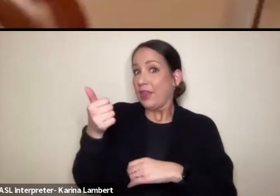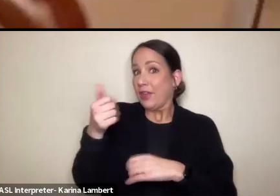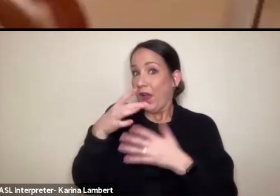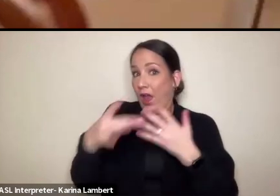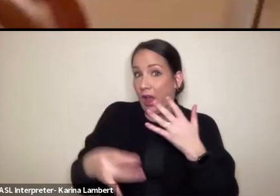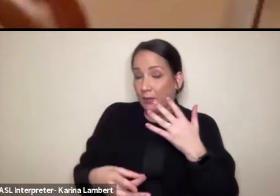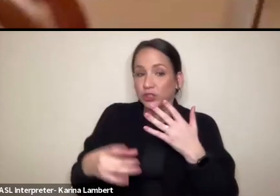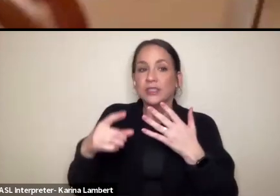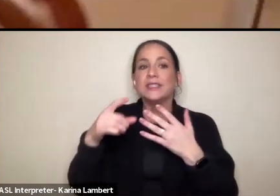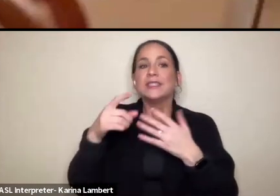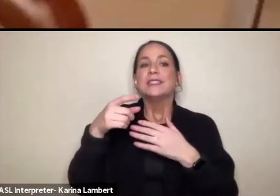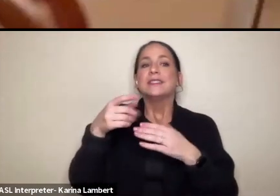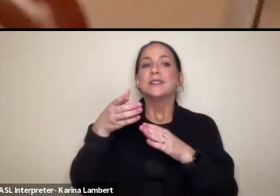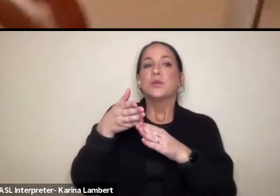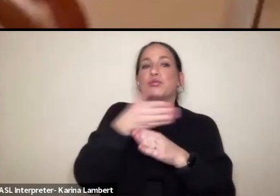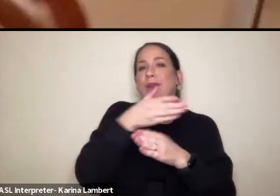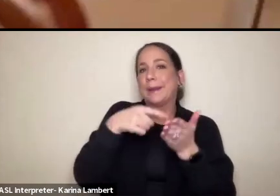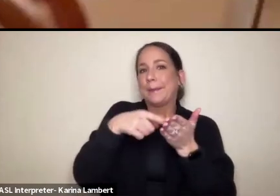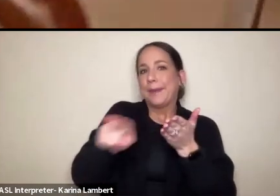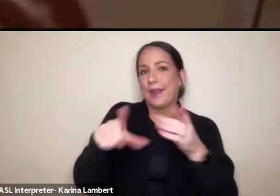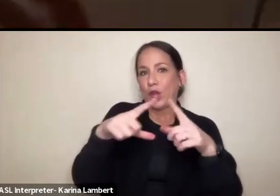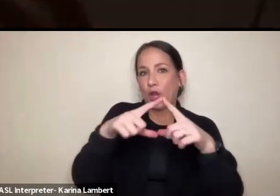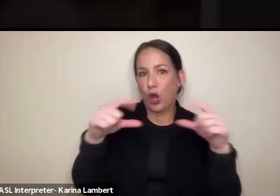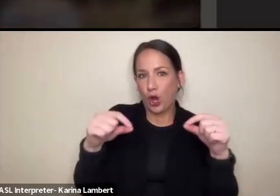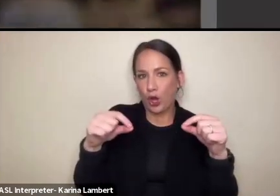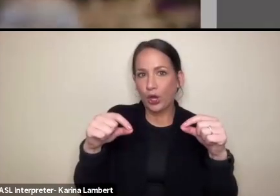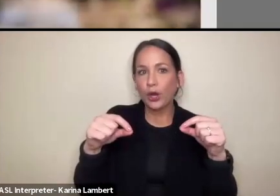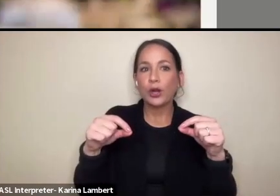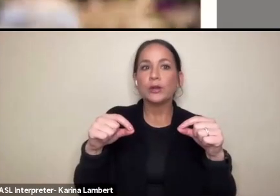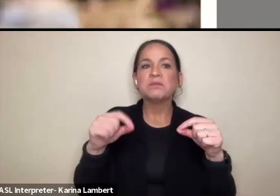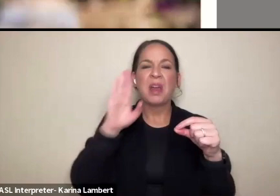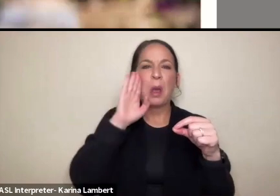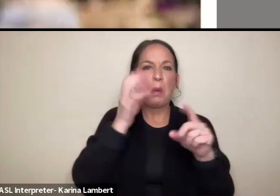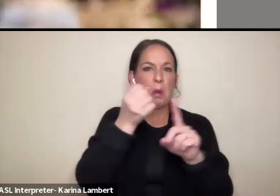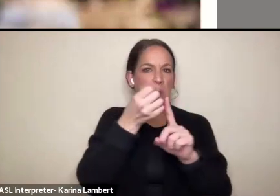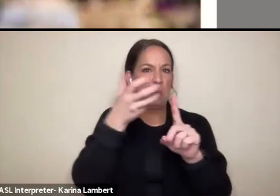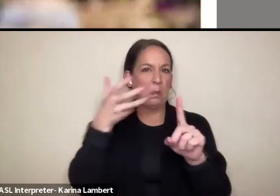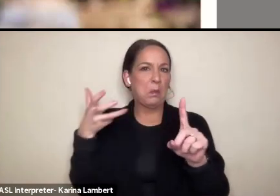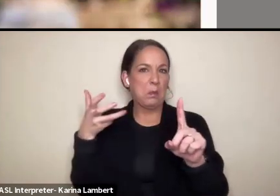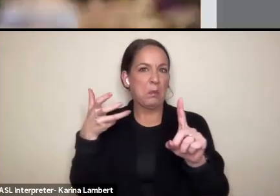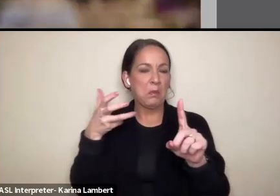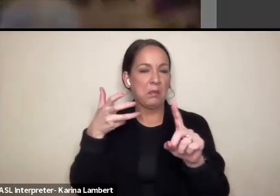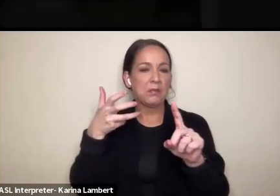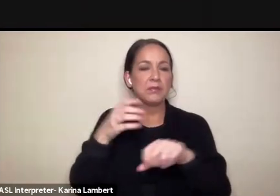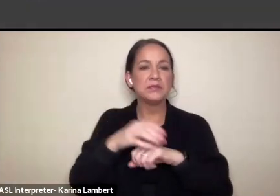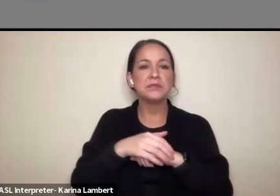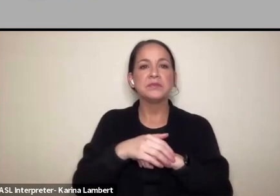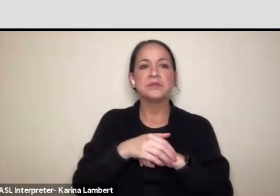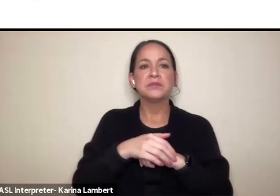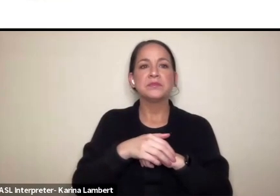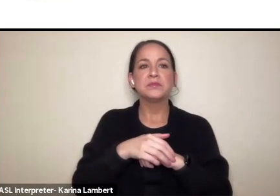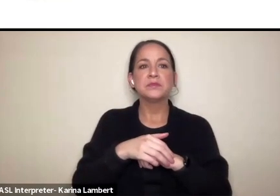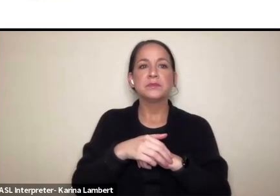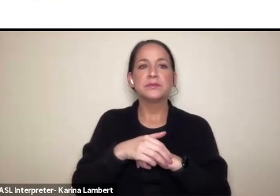could skip to the next slide, I'd love to tell you a little bit about that prepaid card as well. All right, next